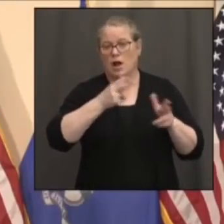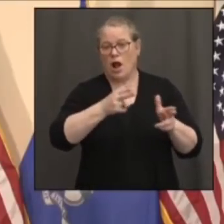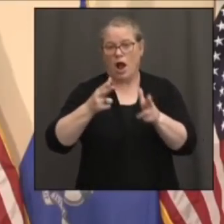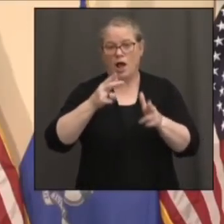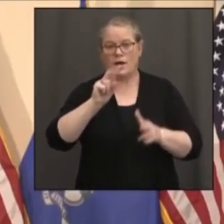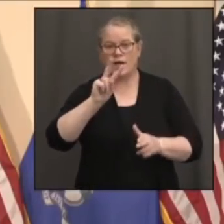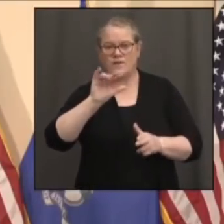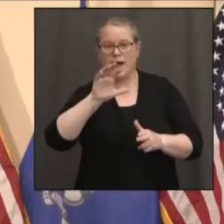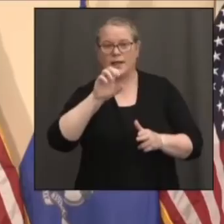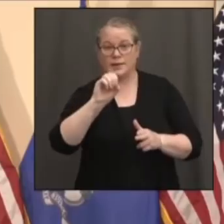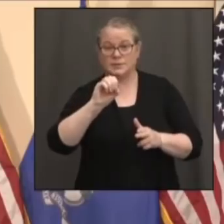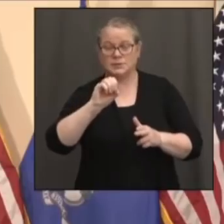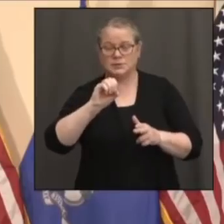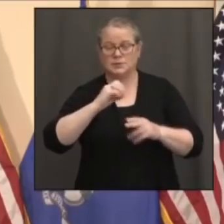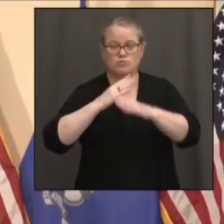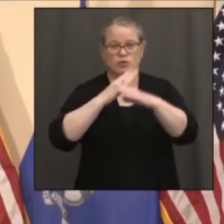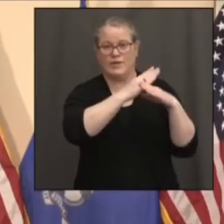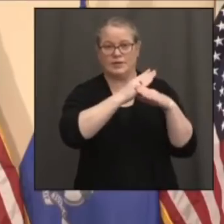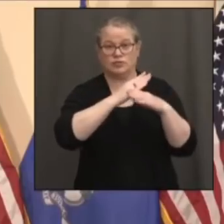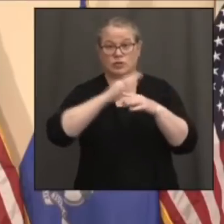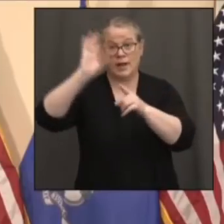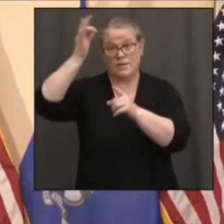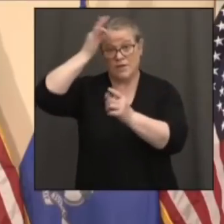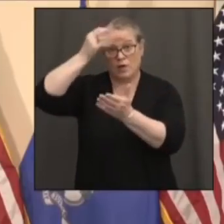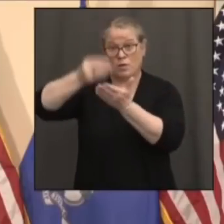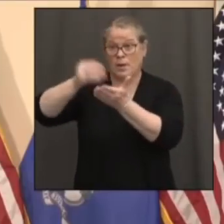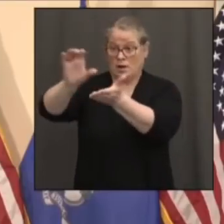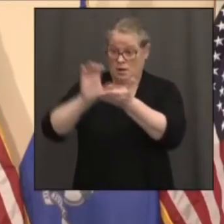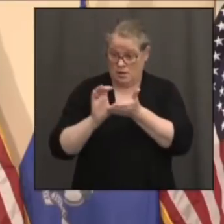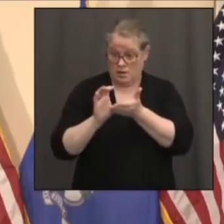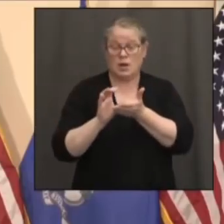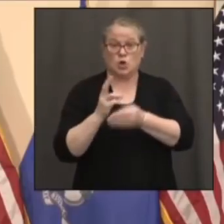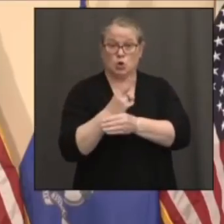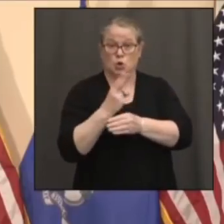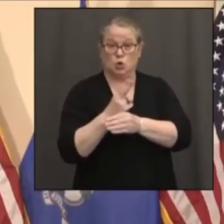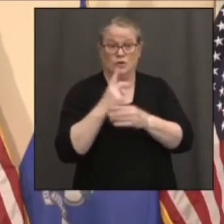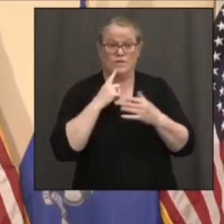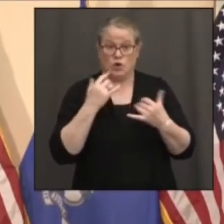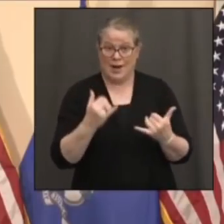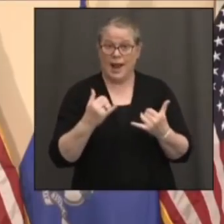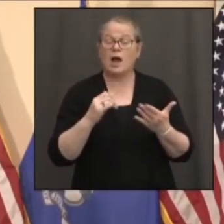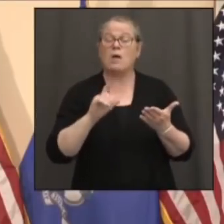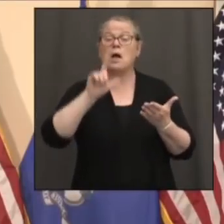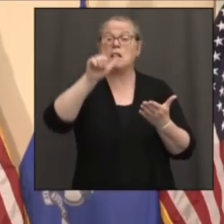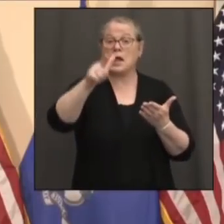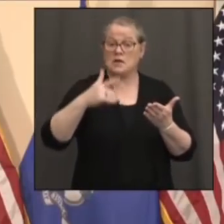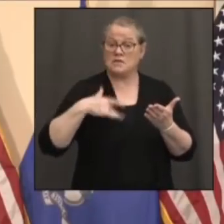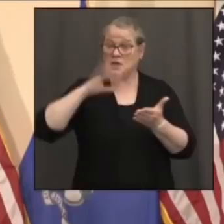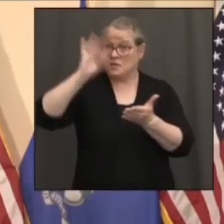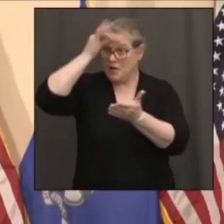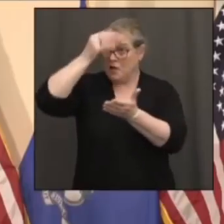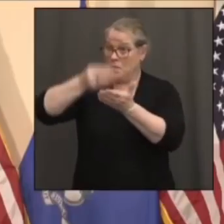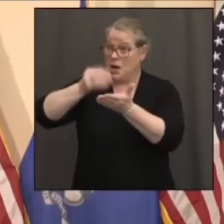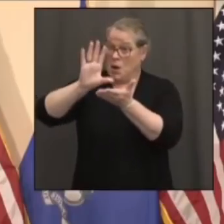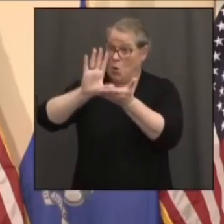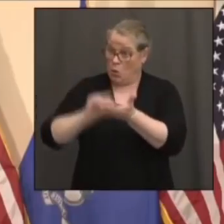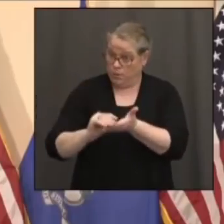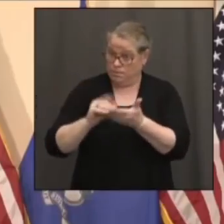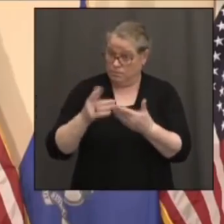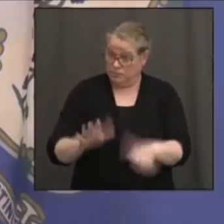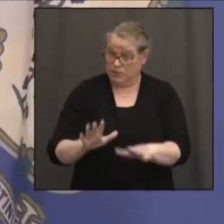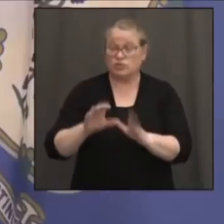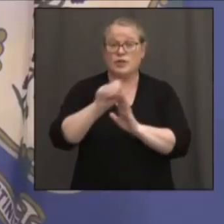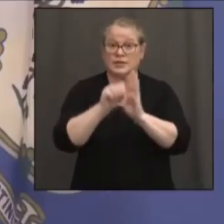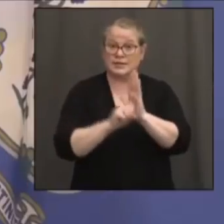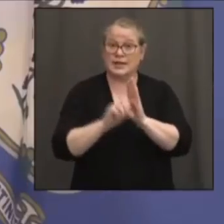its own ultimately over the long term, or sort of steps up without this federal funding, or when the federal funding goes away? I think a little